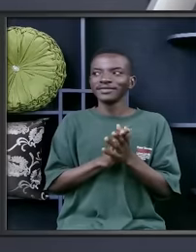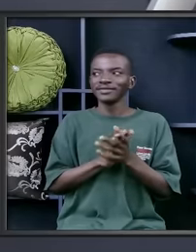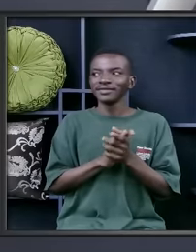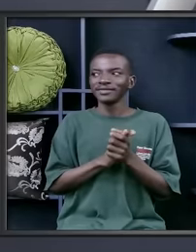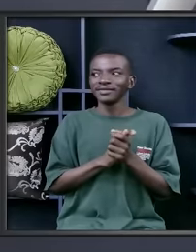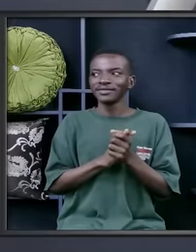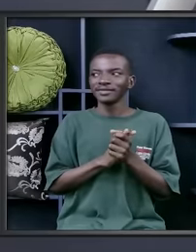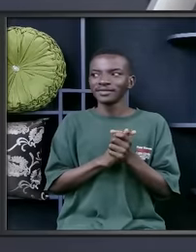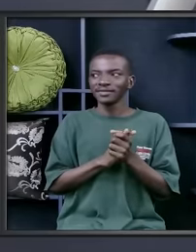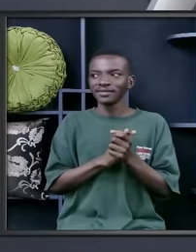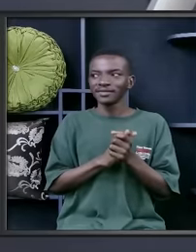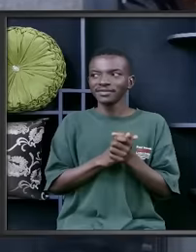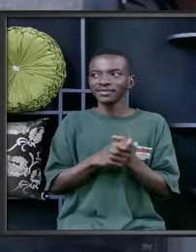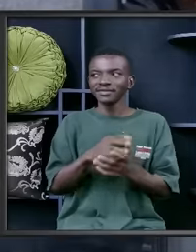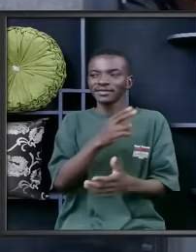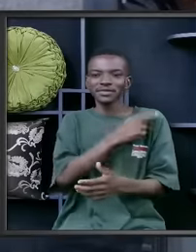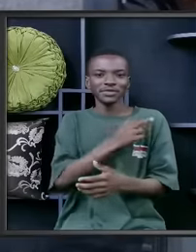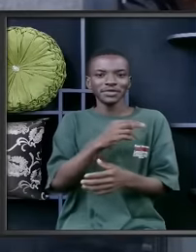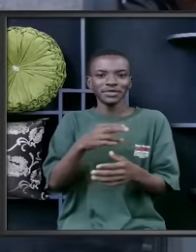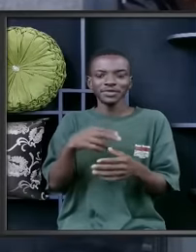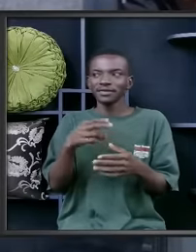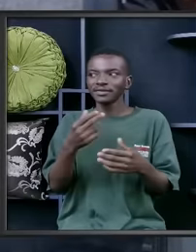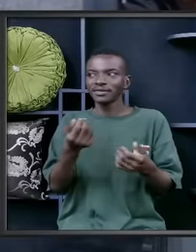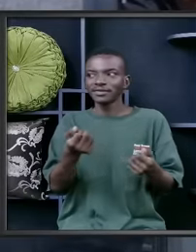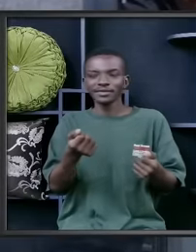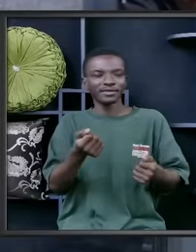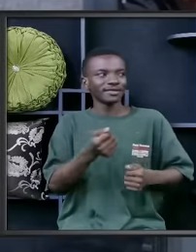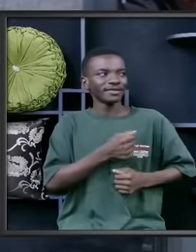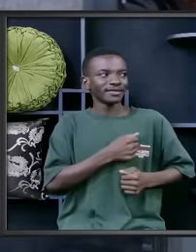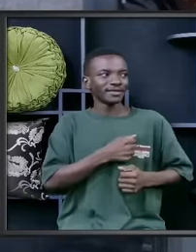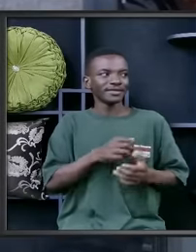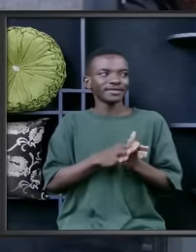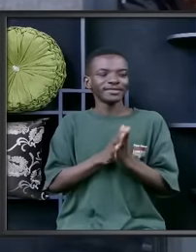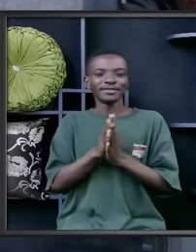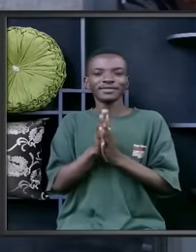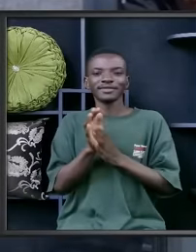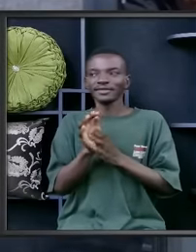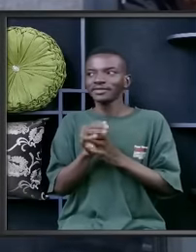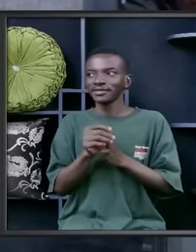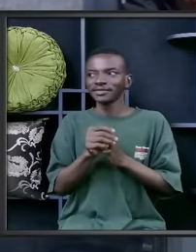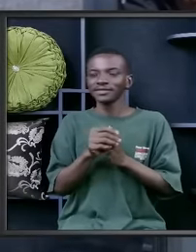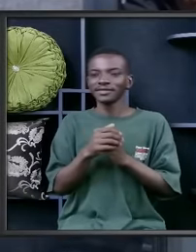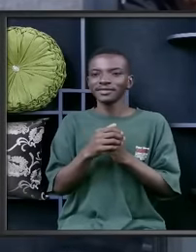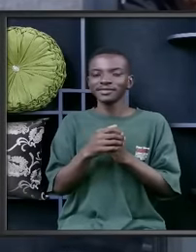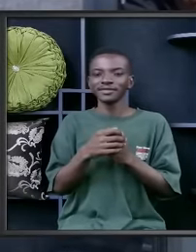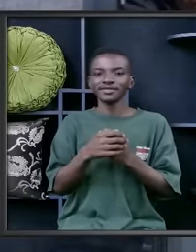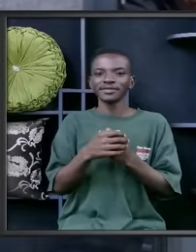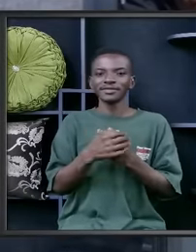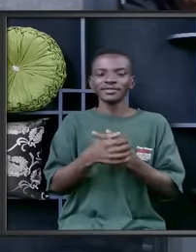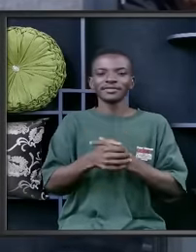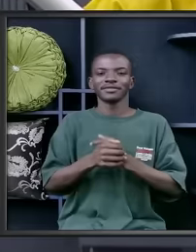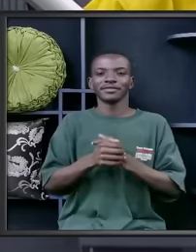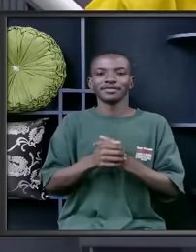one day my son was in the hostel? An army came to them. Leave that thing. Talk the one way concern you. Okay, sorry. Your son is a